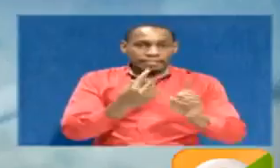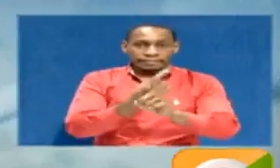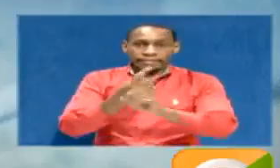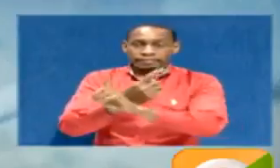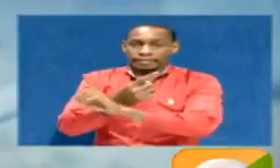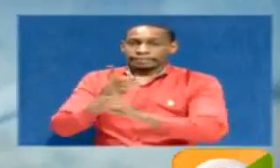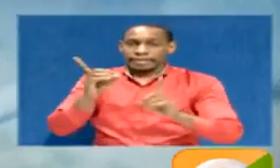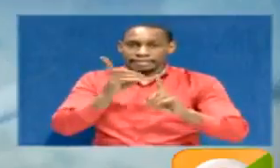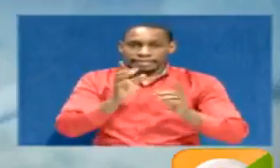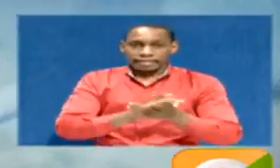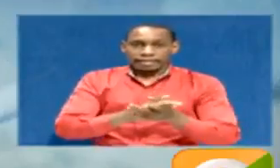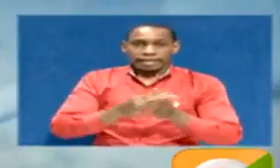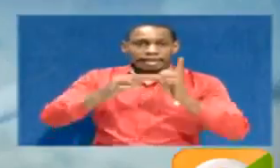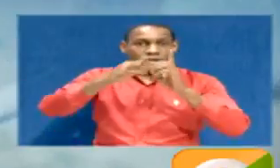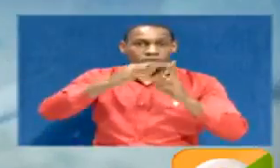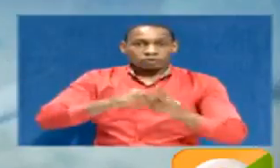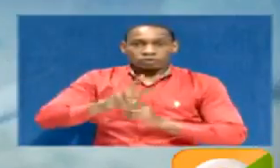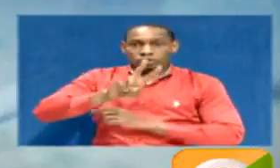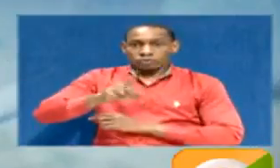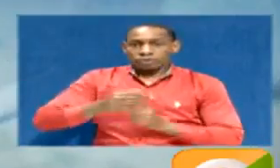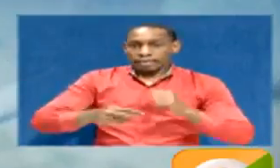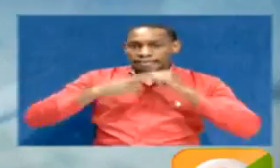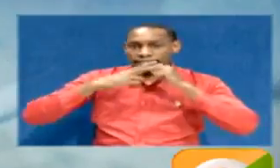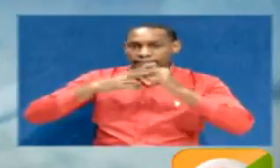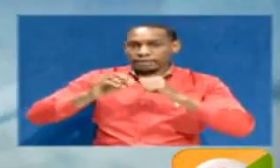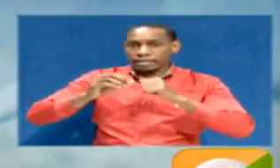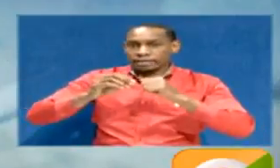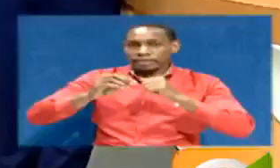different dates, with a toll now at 2,763.